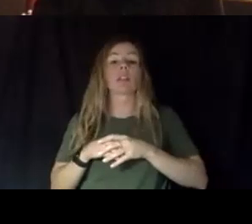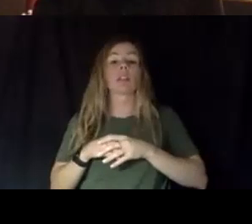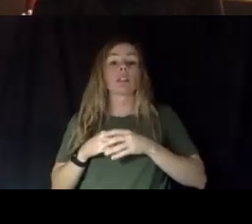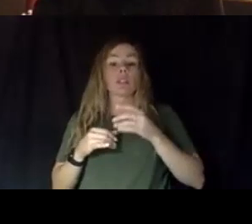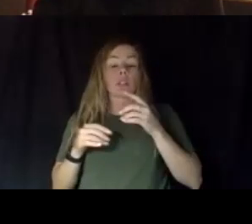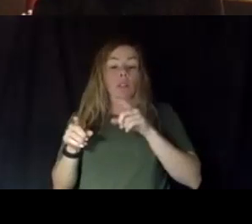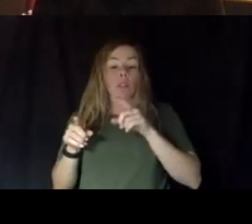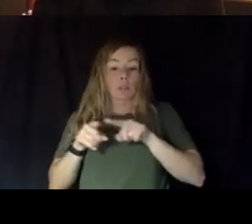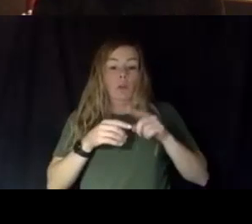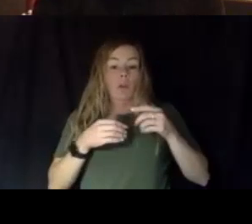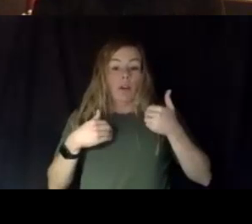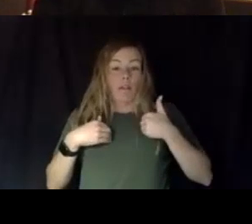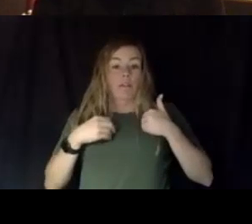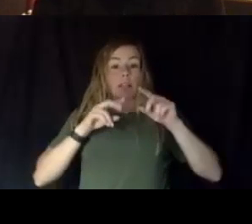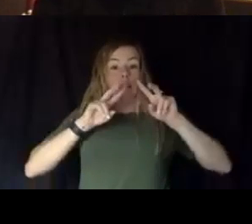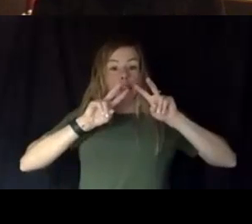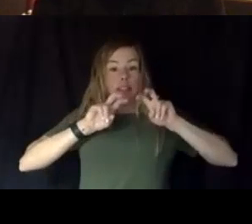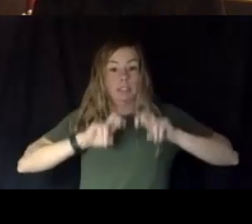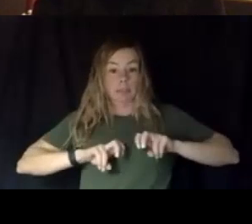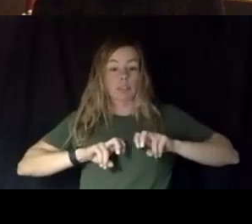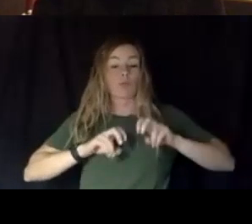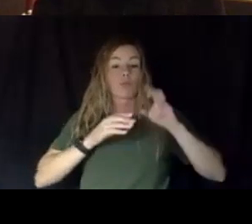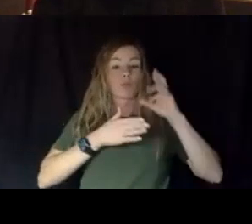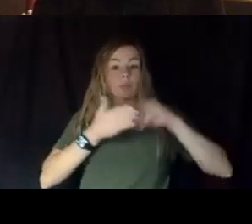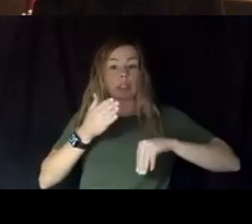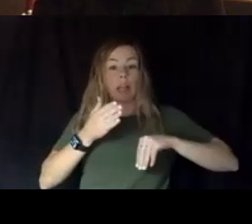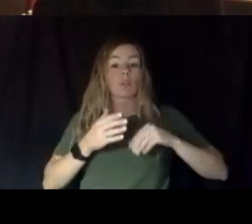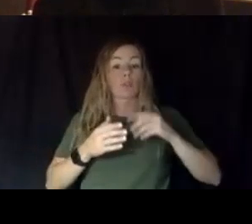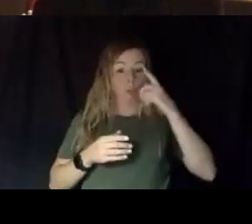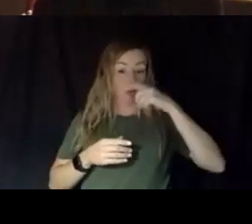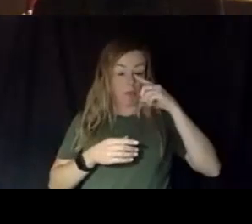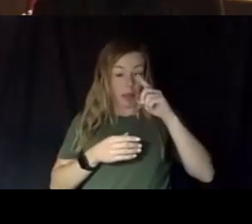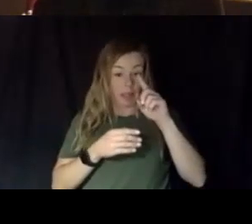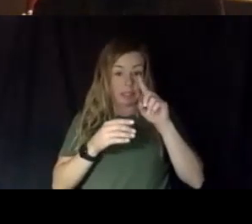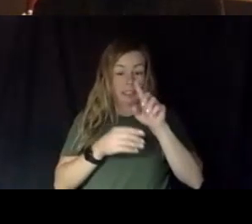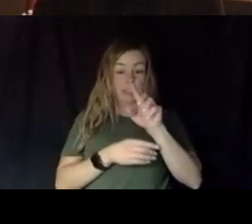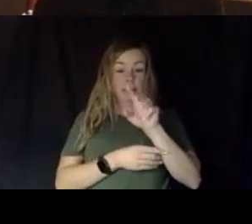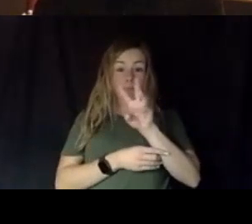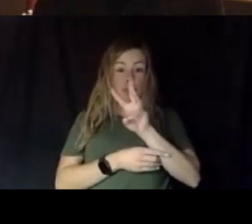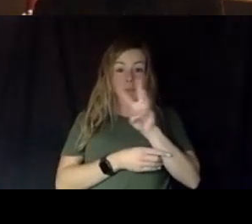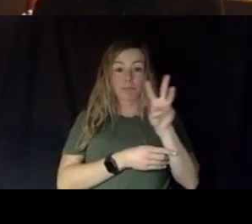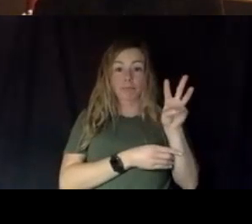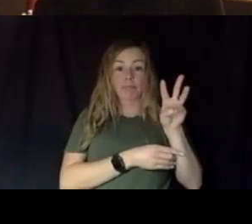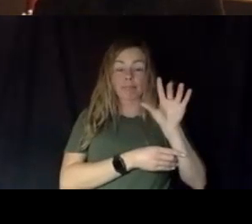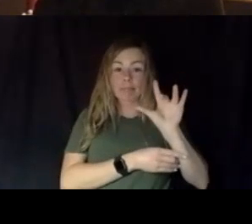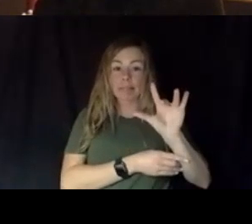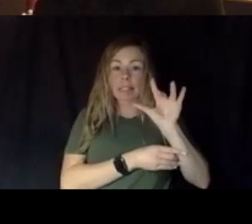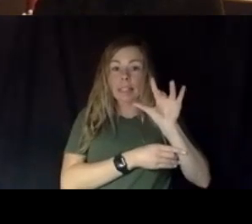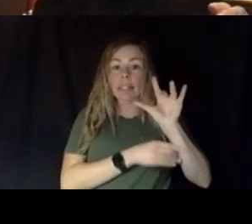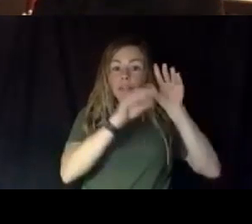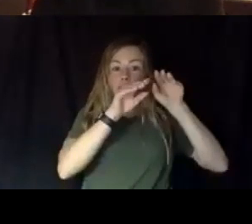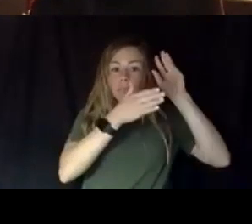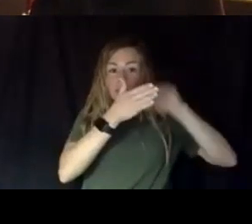if you wouldn't mind clicking on that link and filling out that assessment, that would be very helpful for